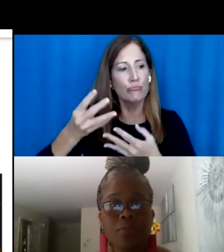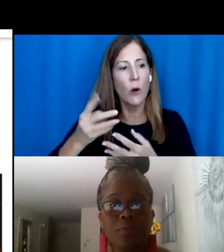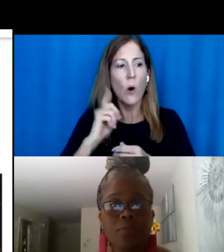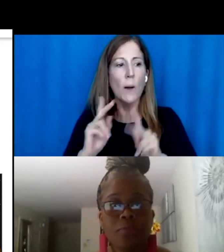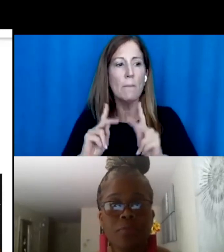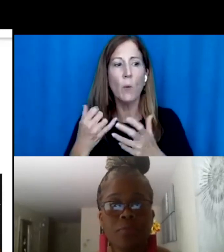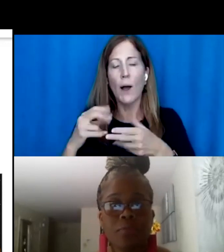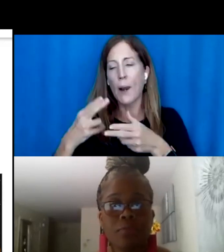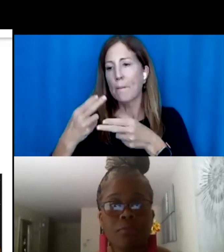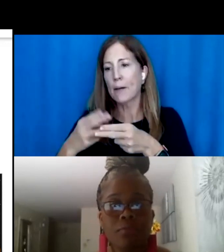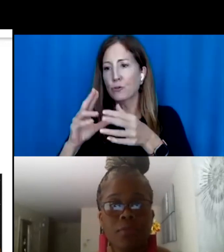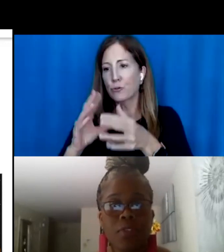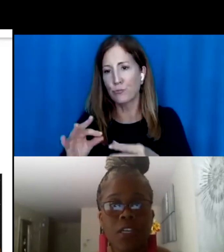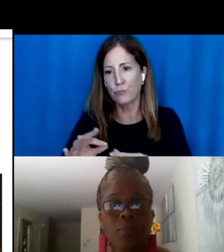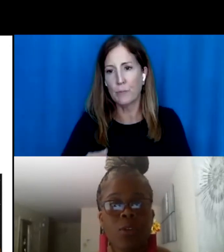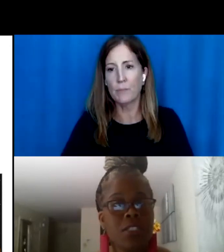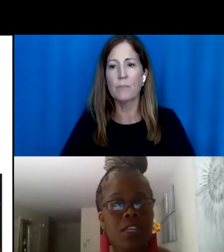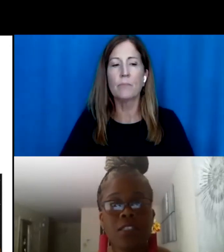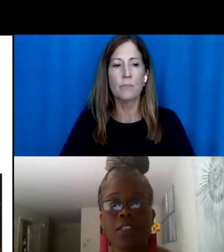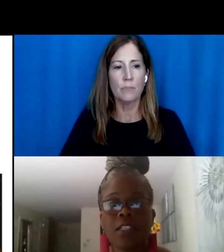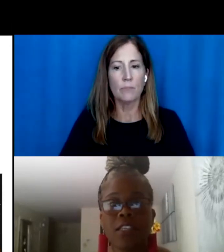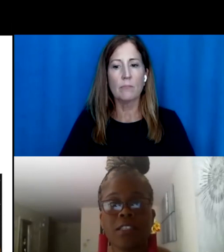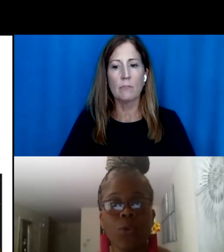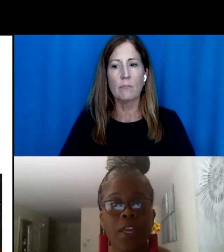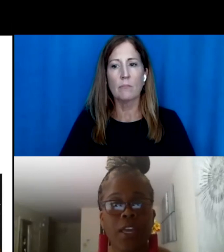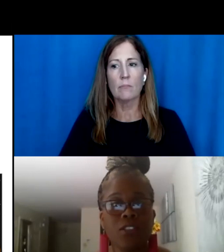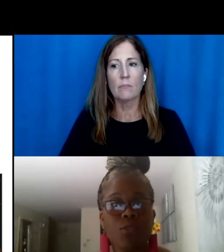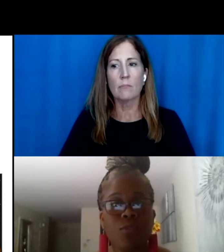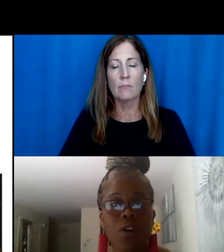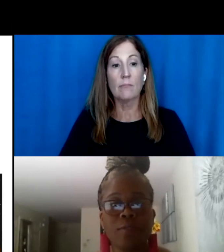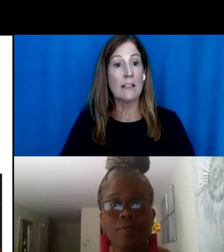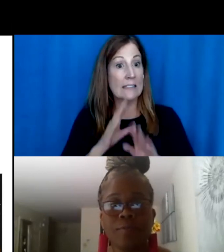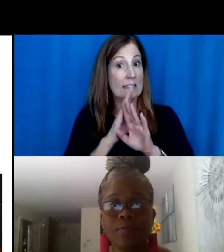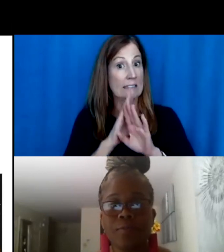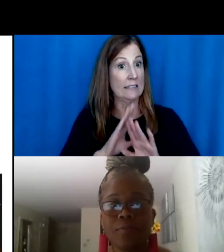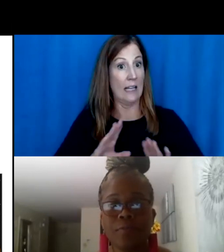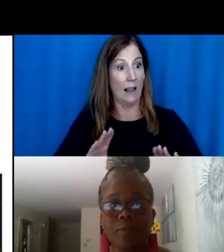mention. Okay. And I'm going to take the silence as an okay to move on.